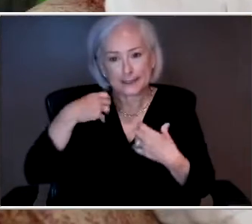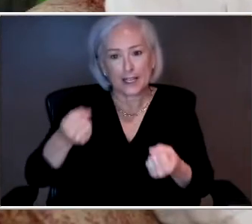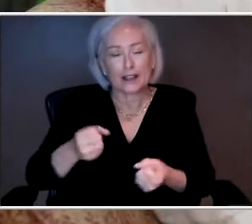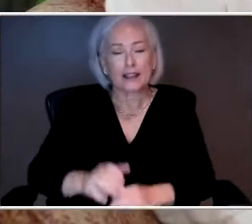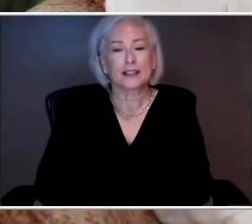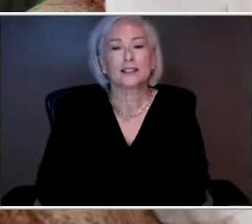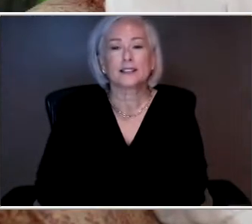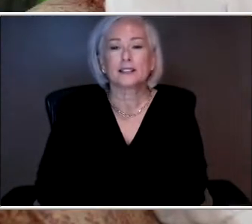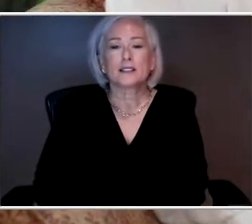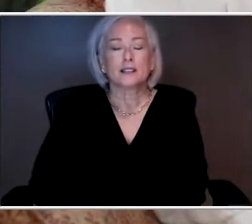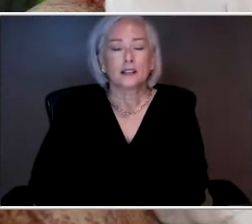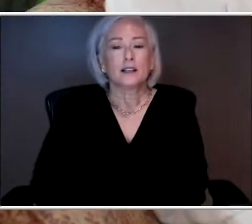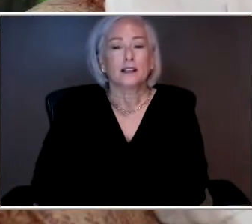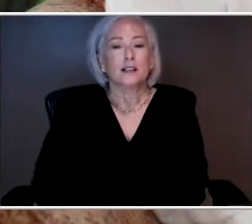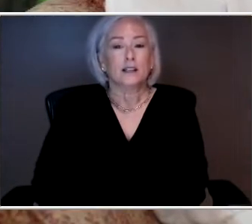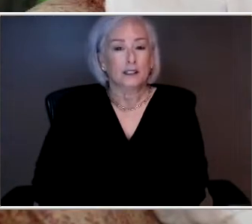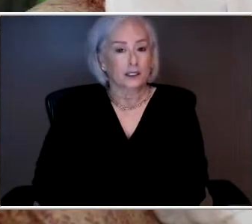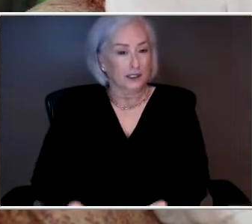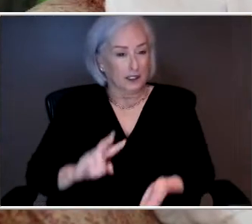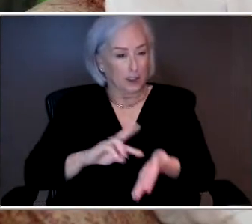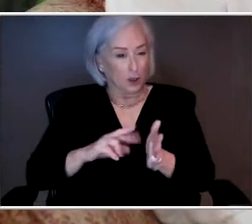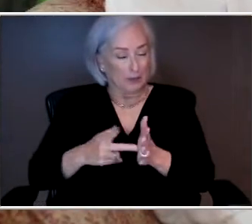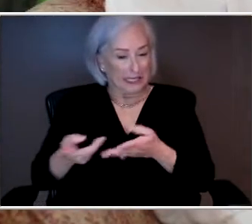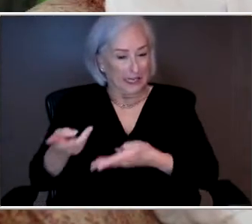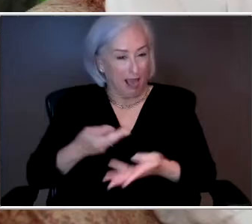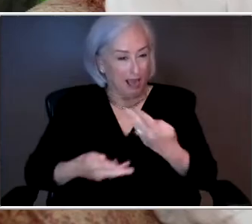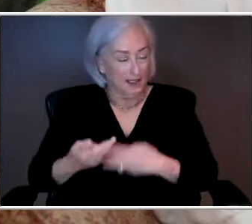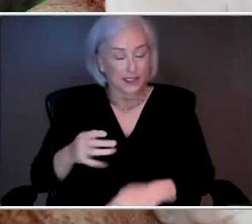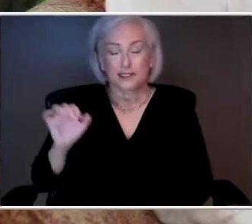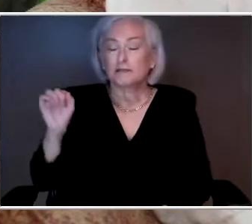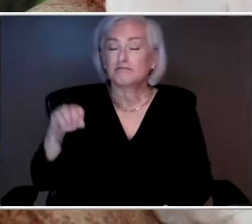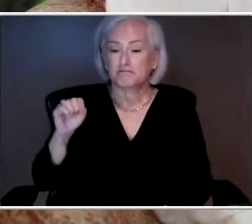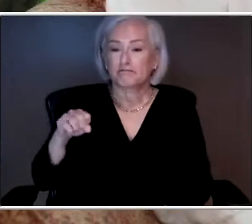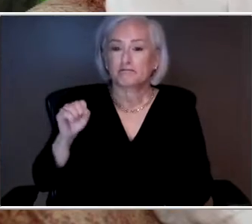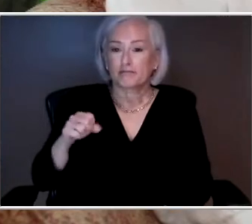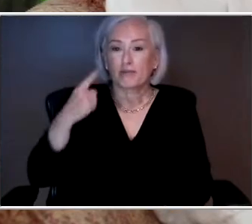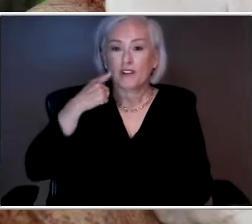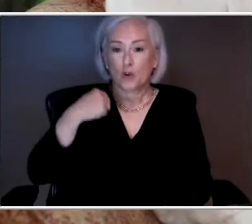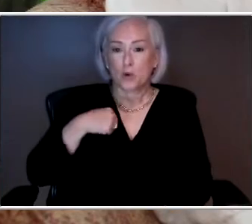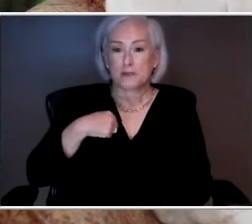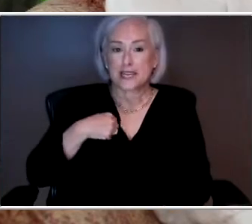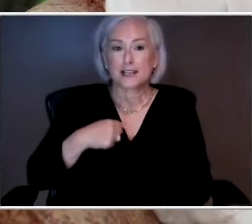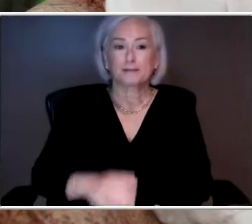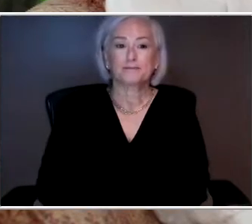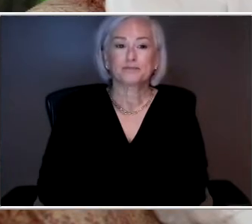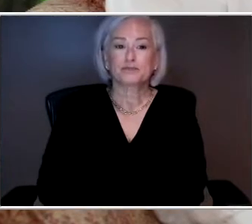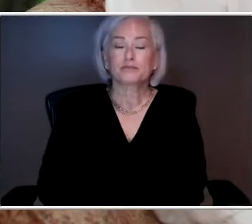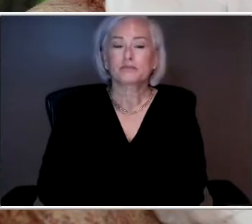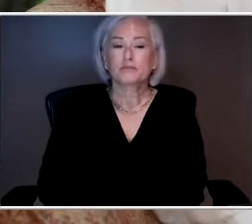As far as taking dialysis, for me,